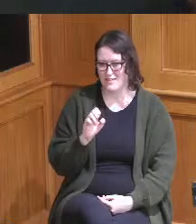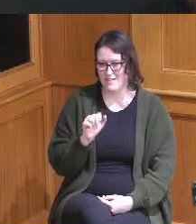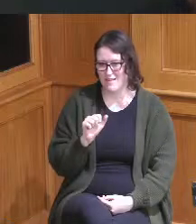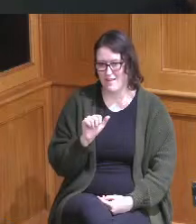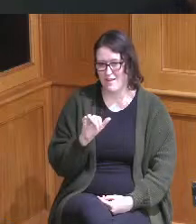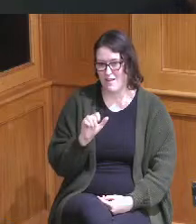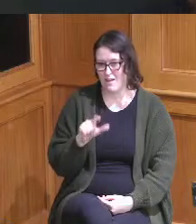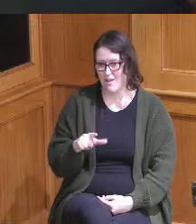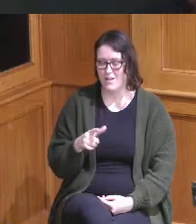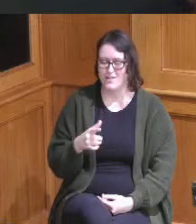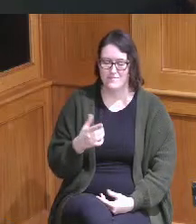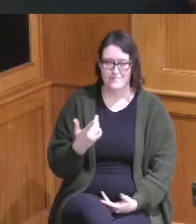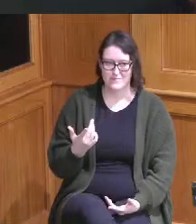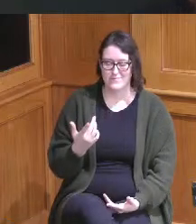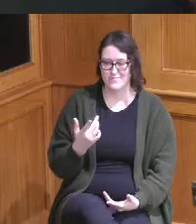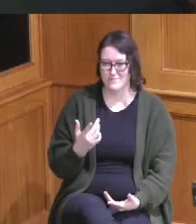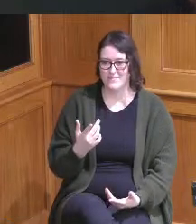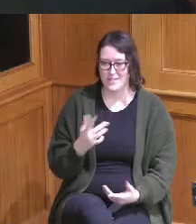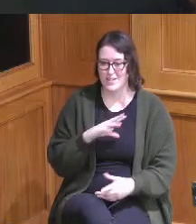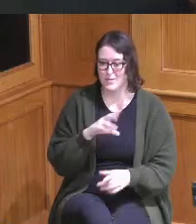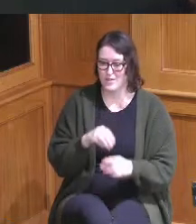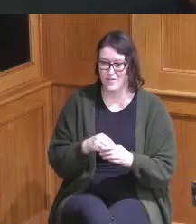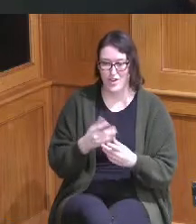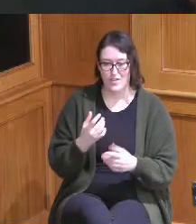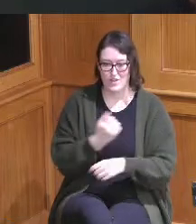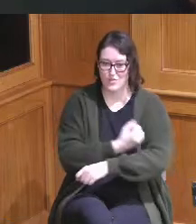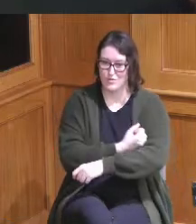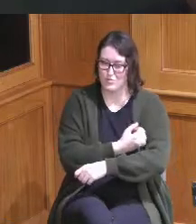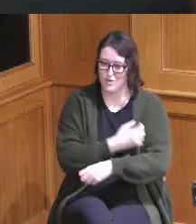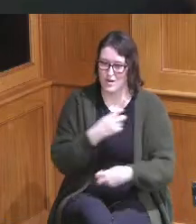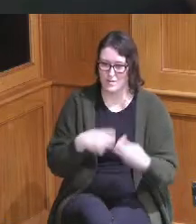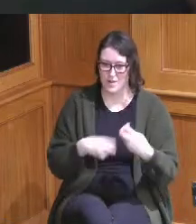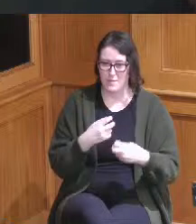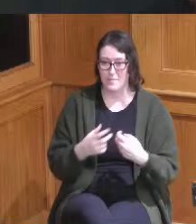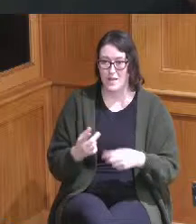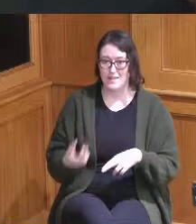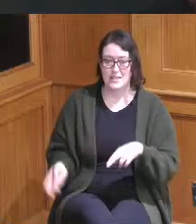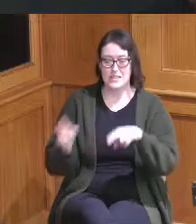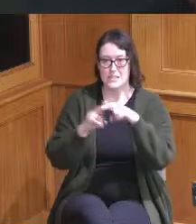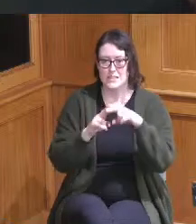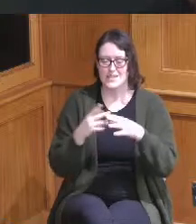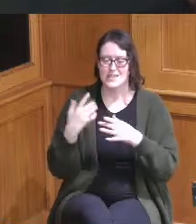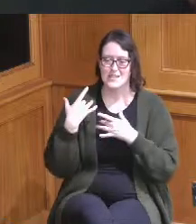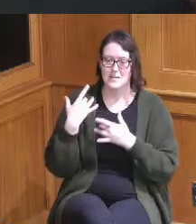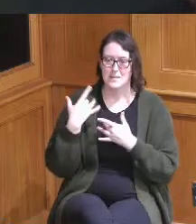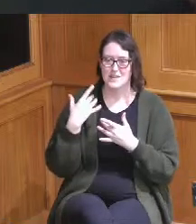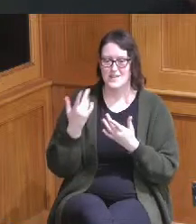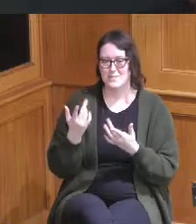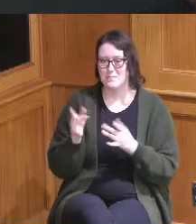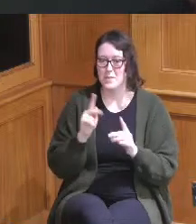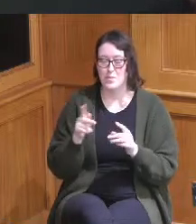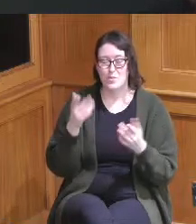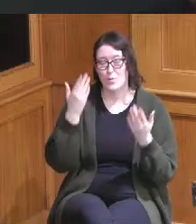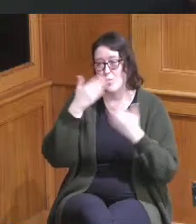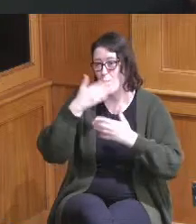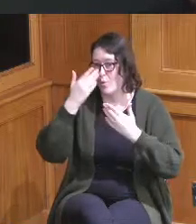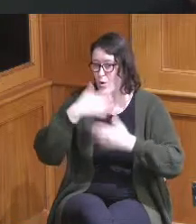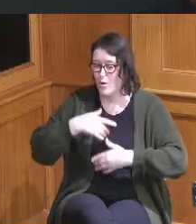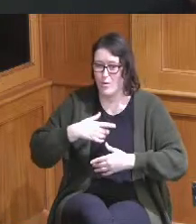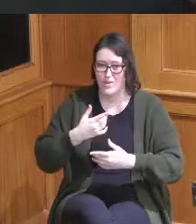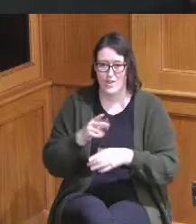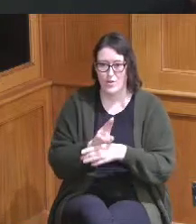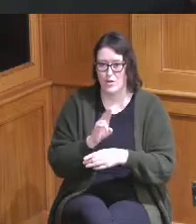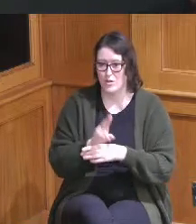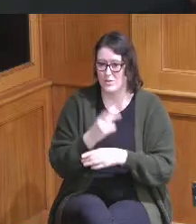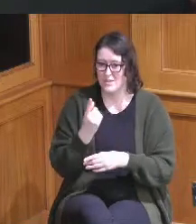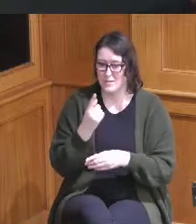drug landscape, the recent uptick in overdose incidents likely stems from individuals unknowingly consuming fentanyl-laced